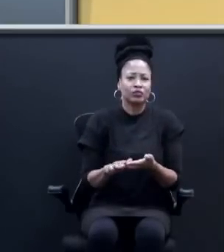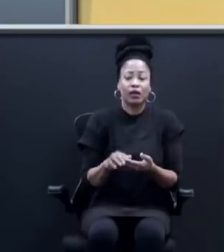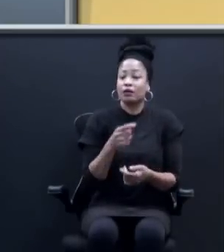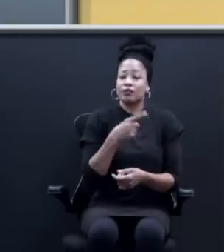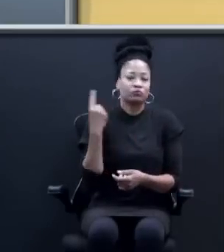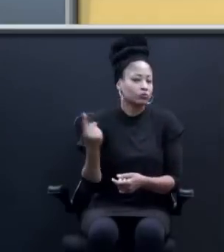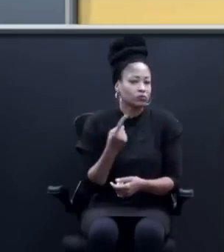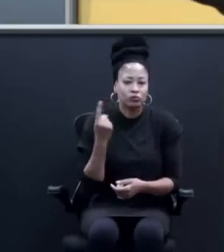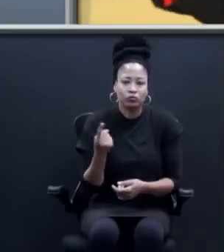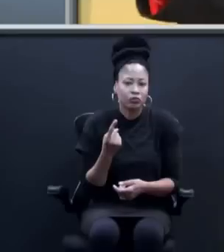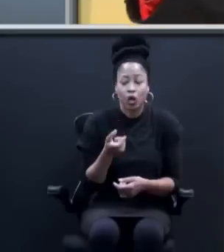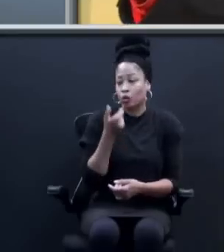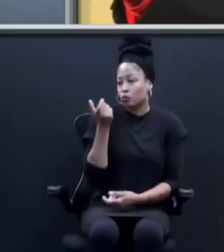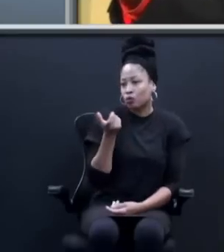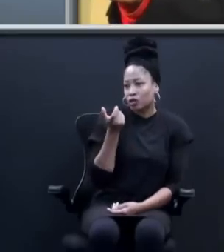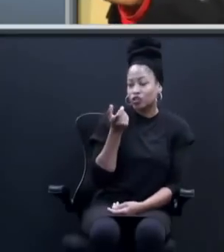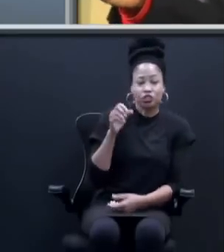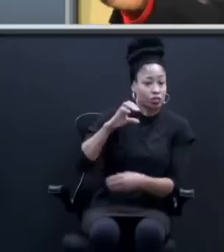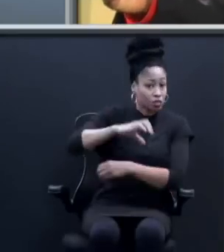rise, not Jesus.